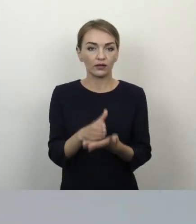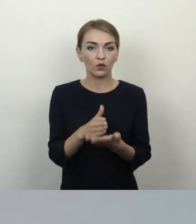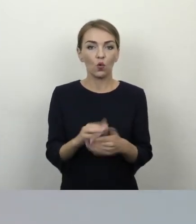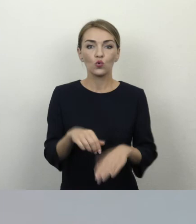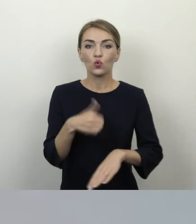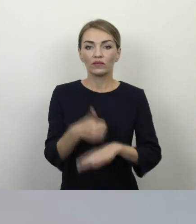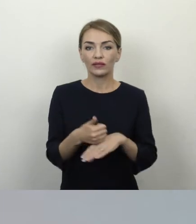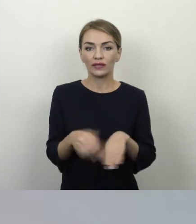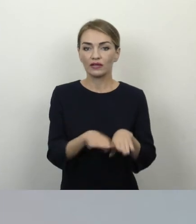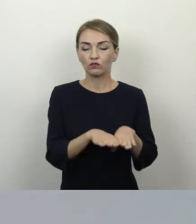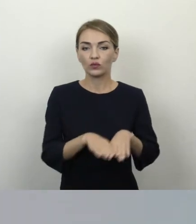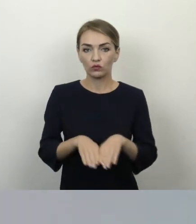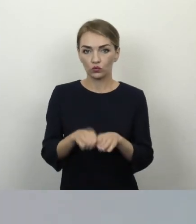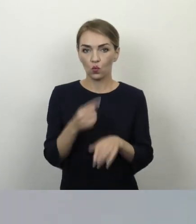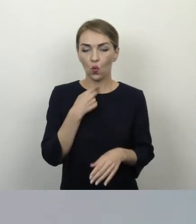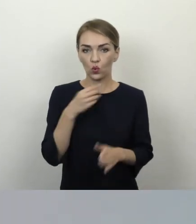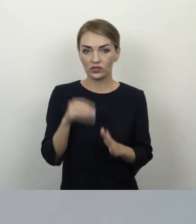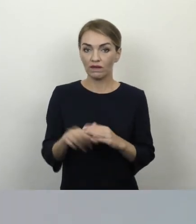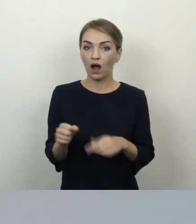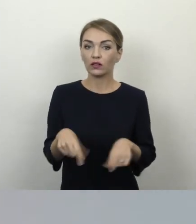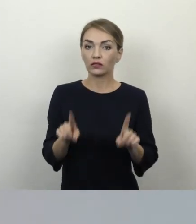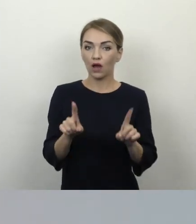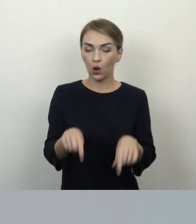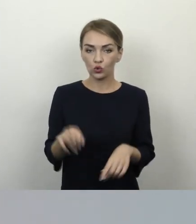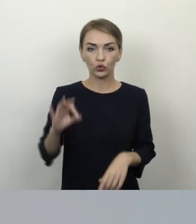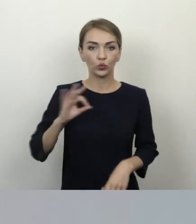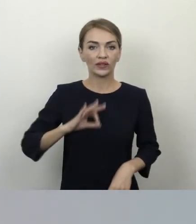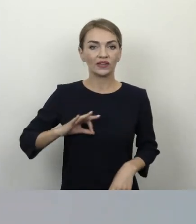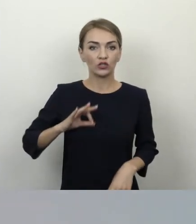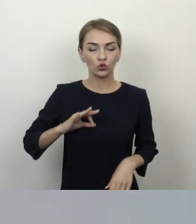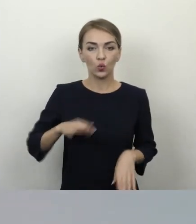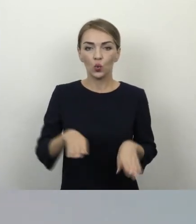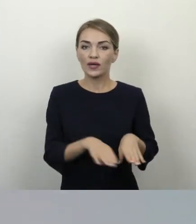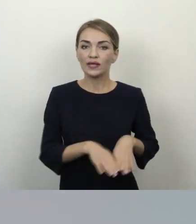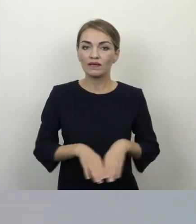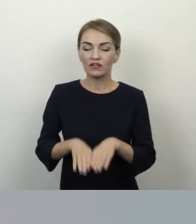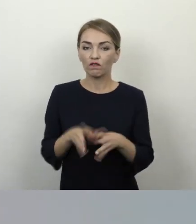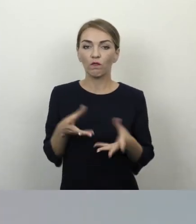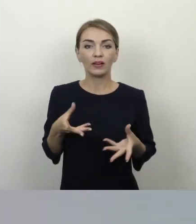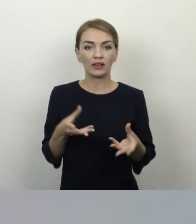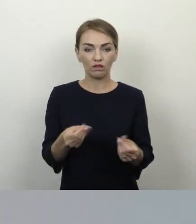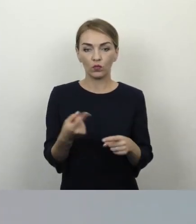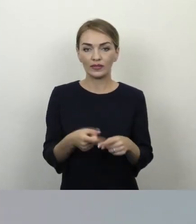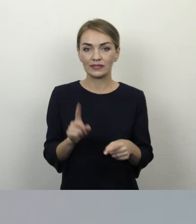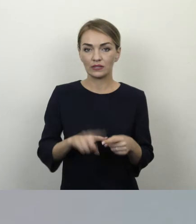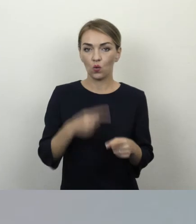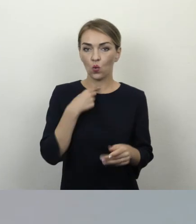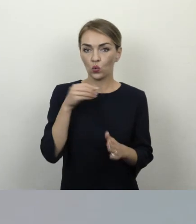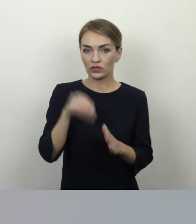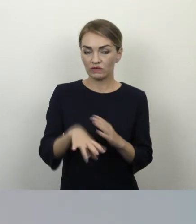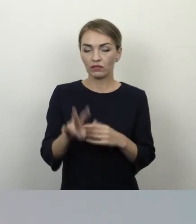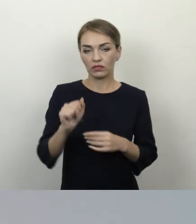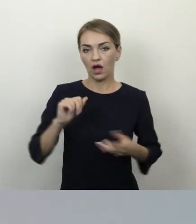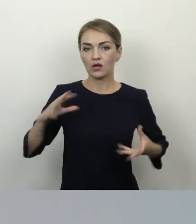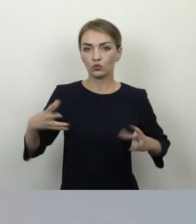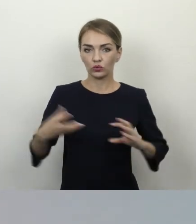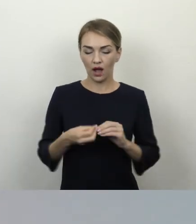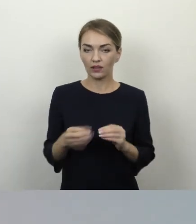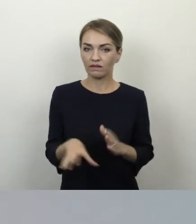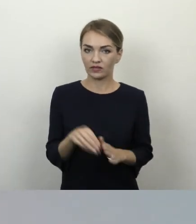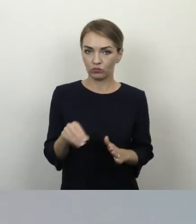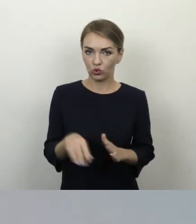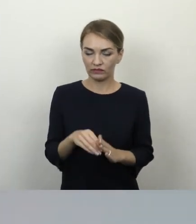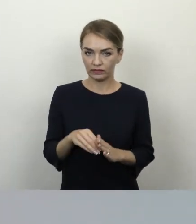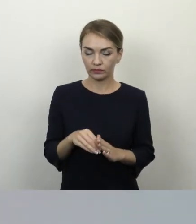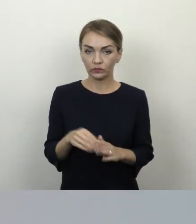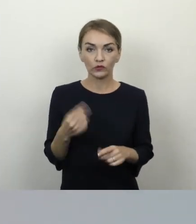participation in the elections and the fact that all the voters should have an equal number of votes, but the legally equal influence that